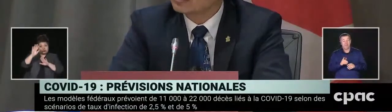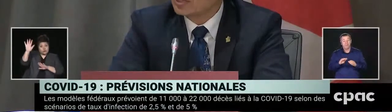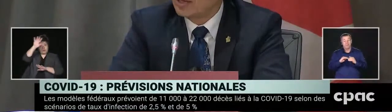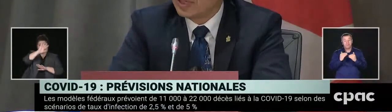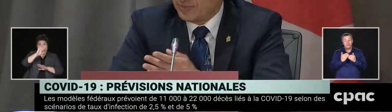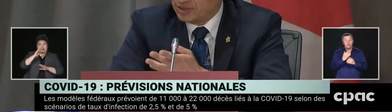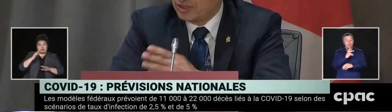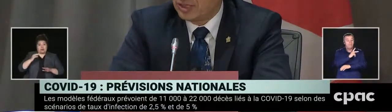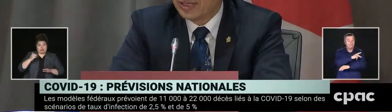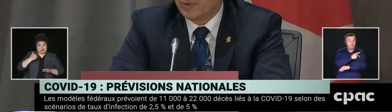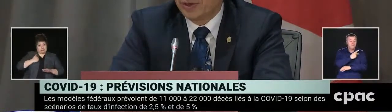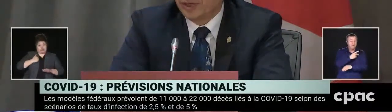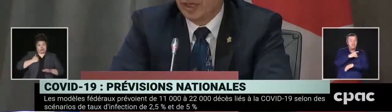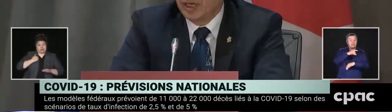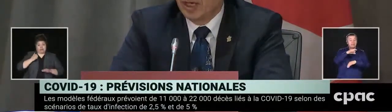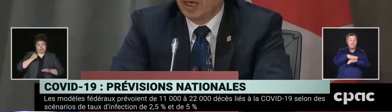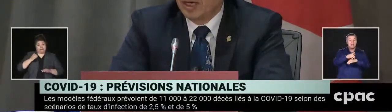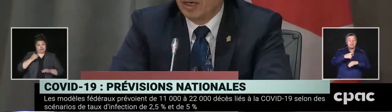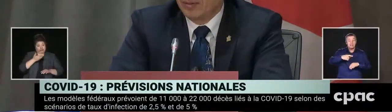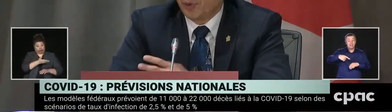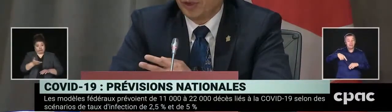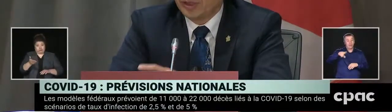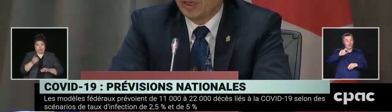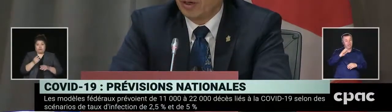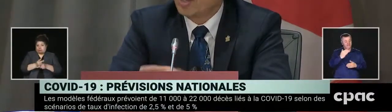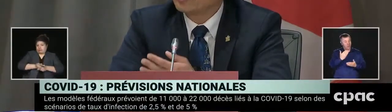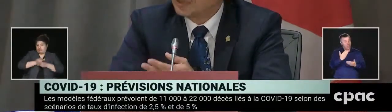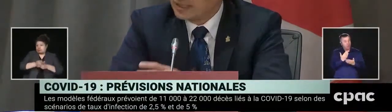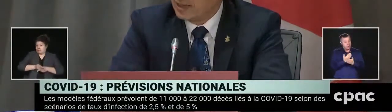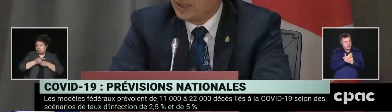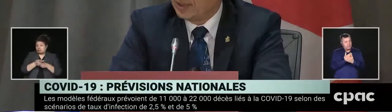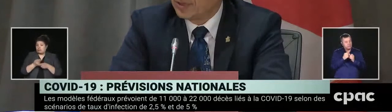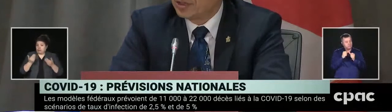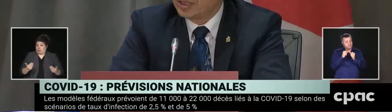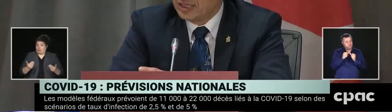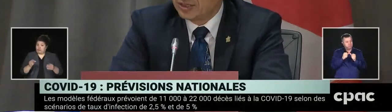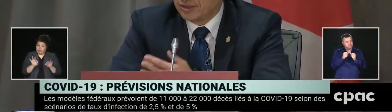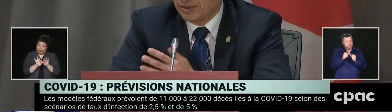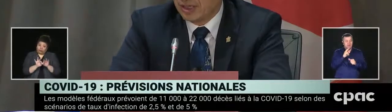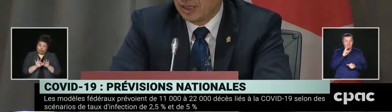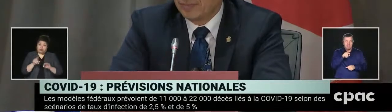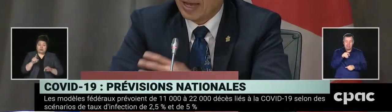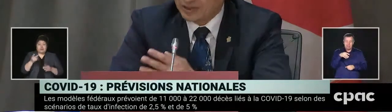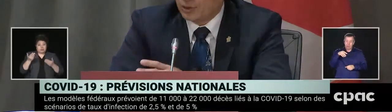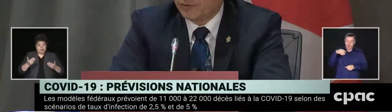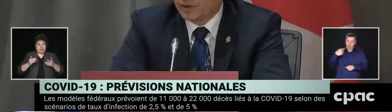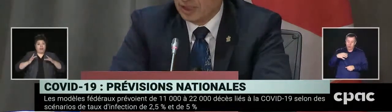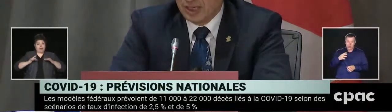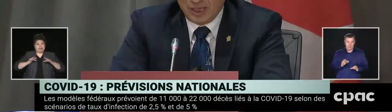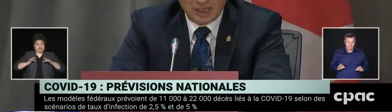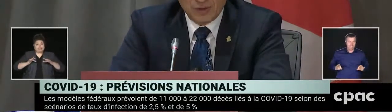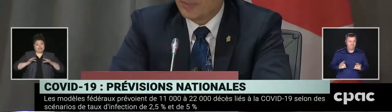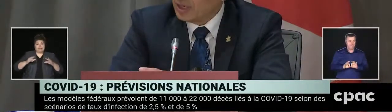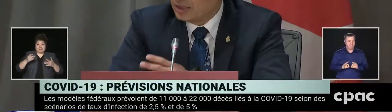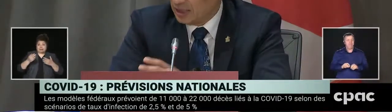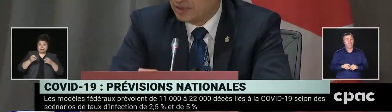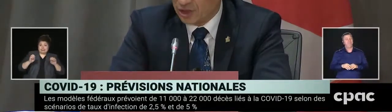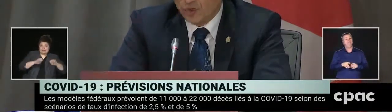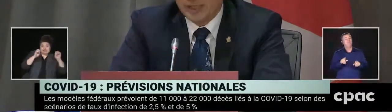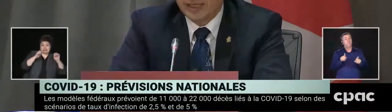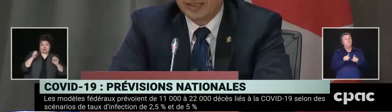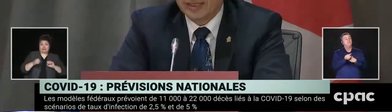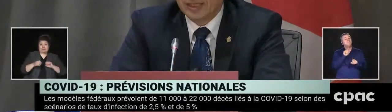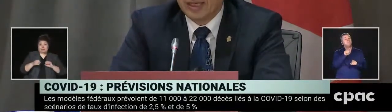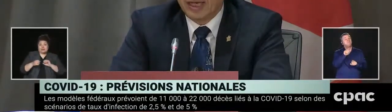is the critical time, especially, as you say, with important holidays coming up, such as Easter and Passover, Ramadan,